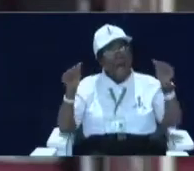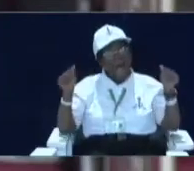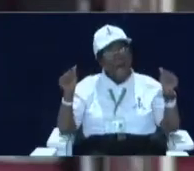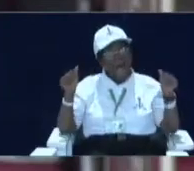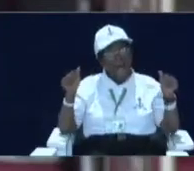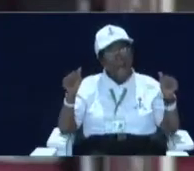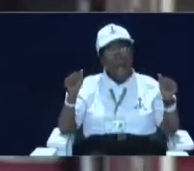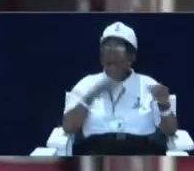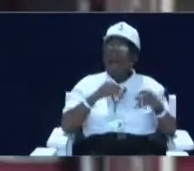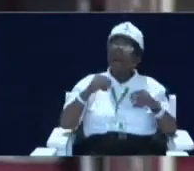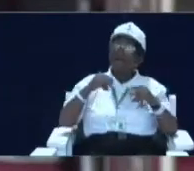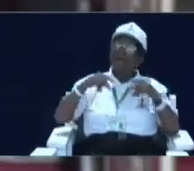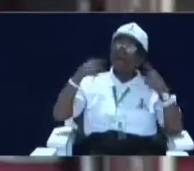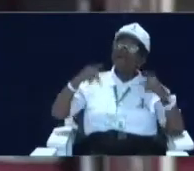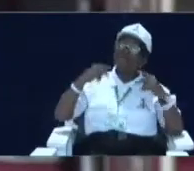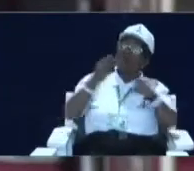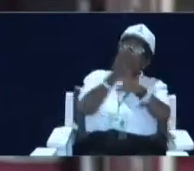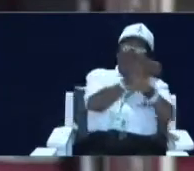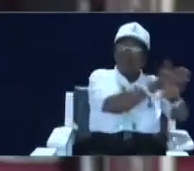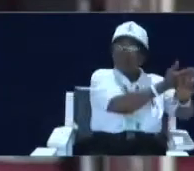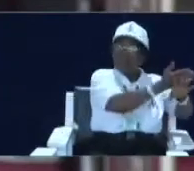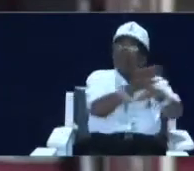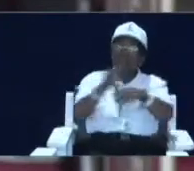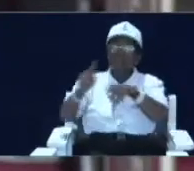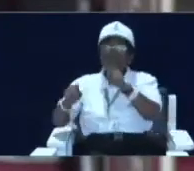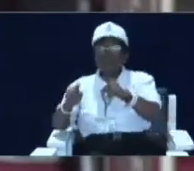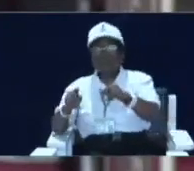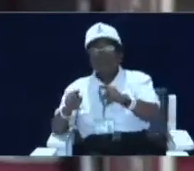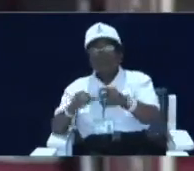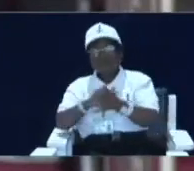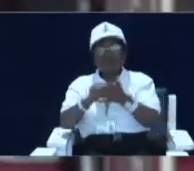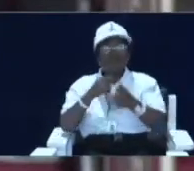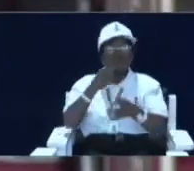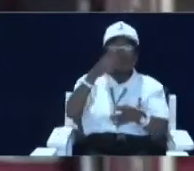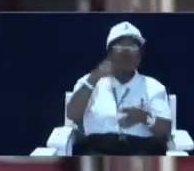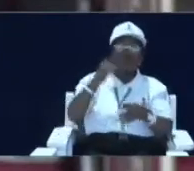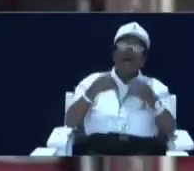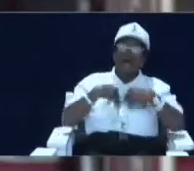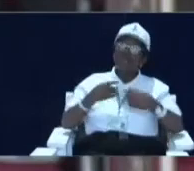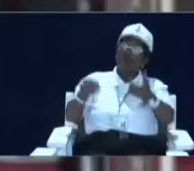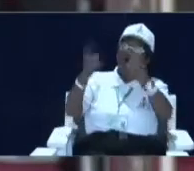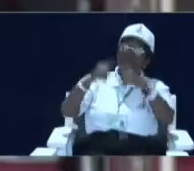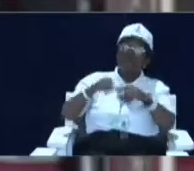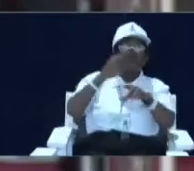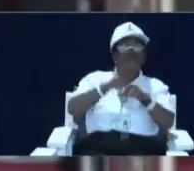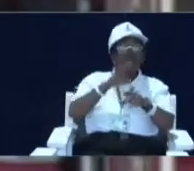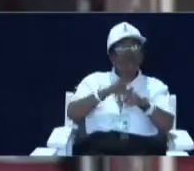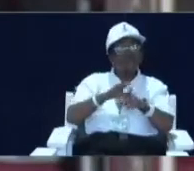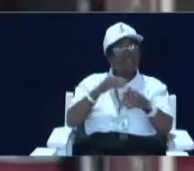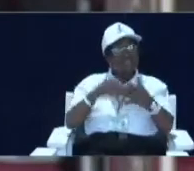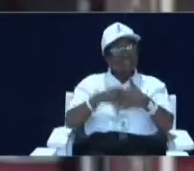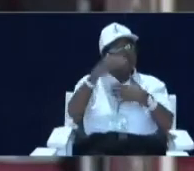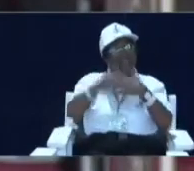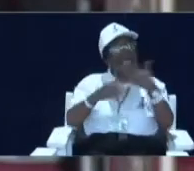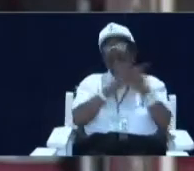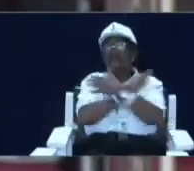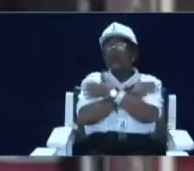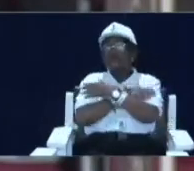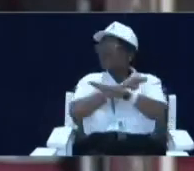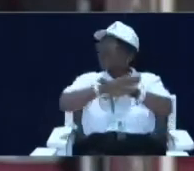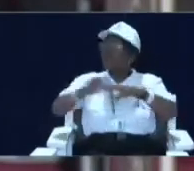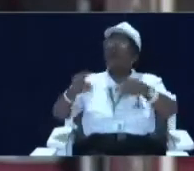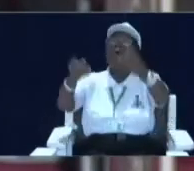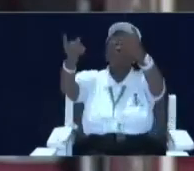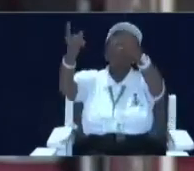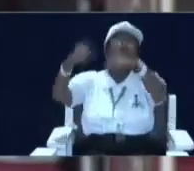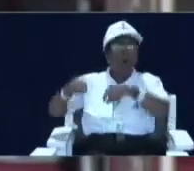And the pastor was begging people that those who have come to church this Sunday must not come next Sunday, so that